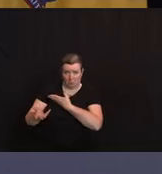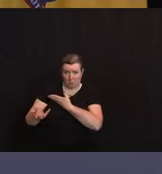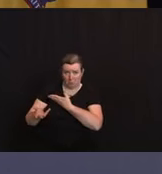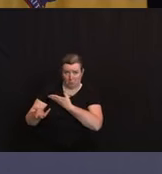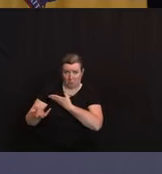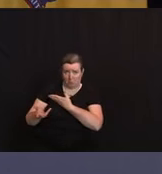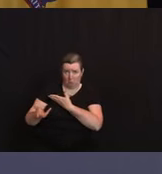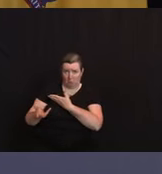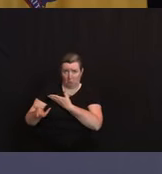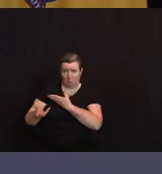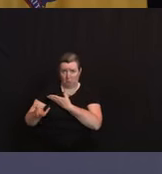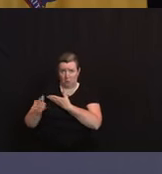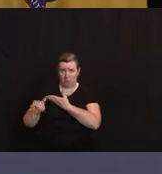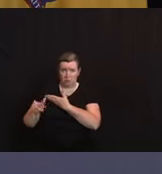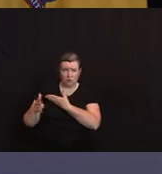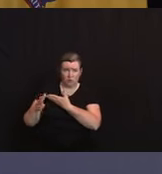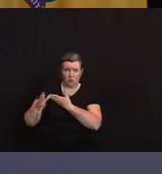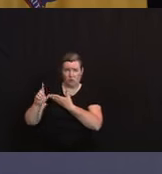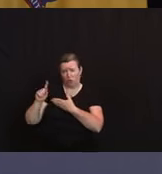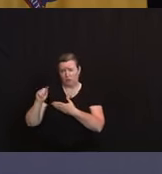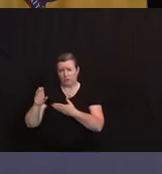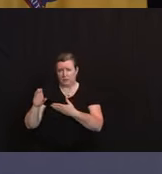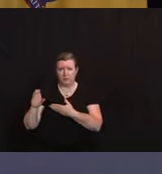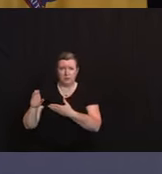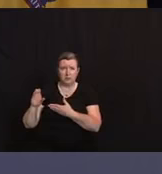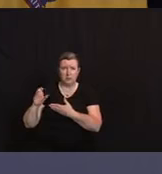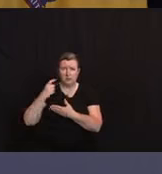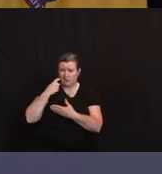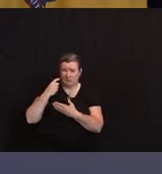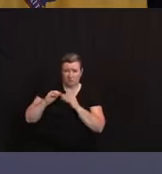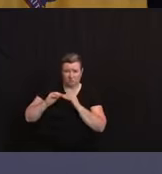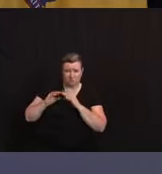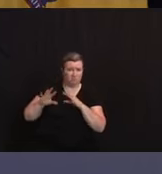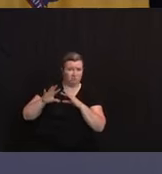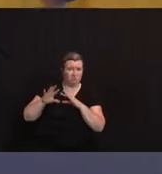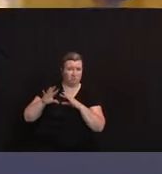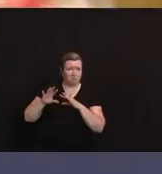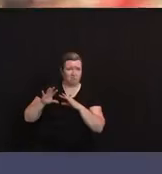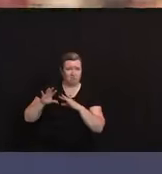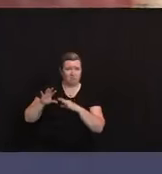long-term care, new outbreaks, and/or antibody results from either you or Ed?